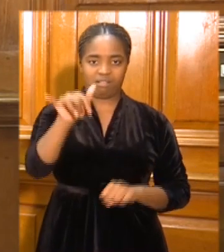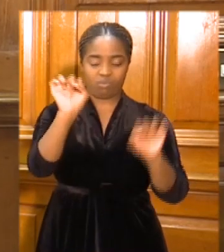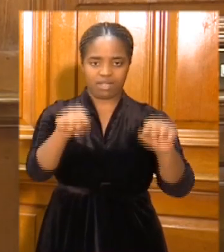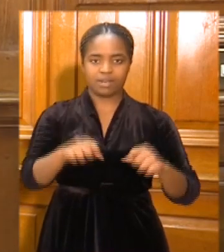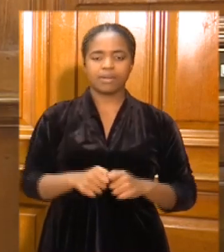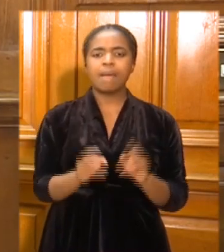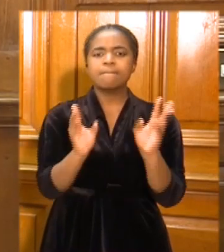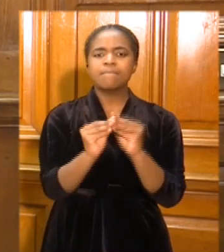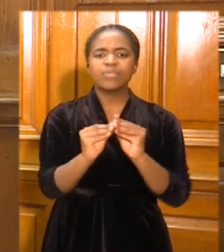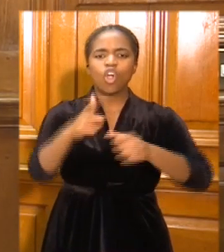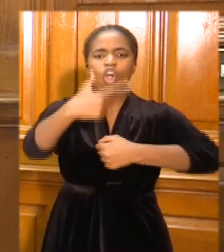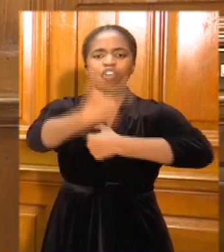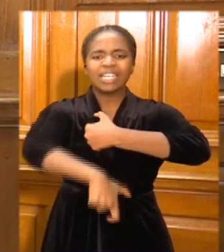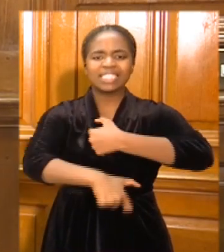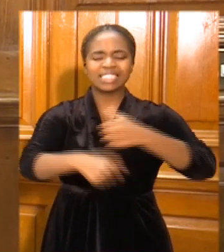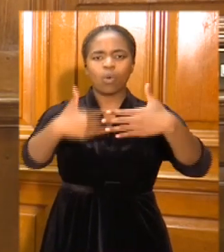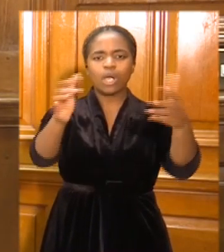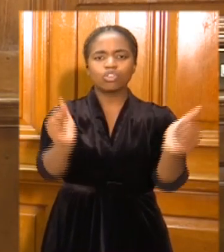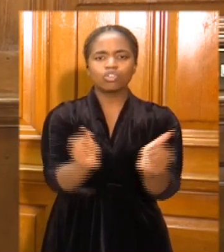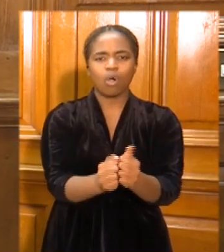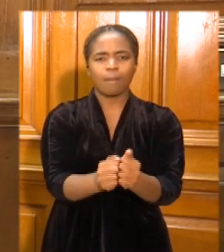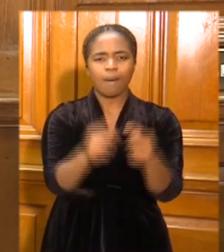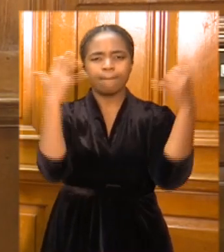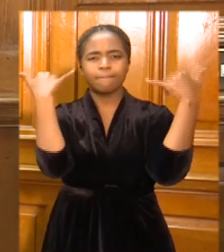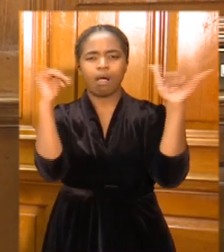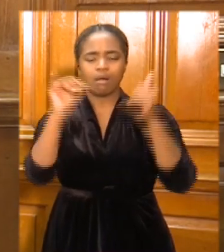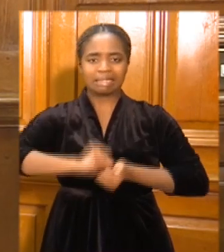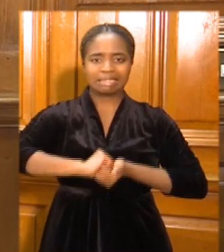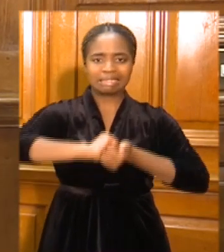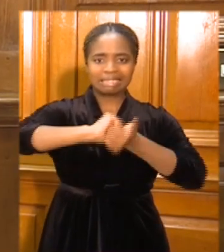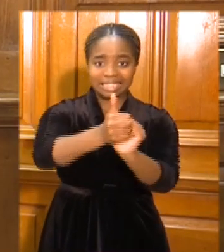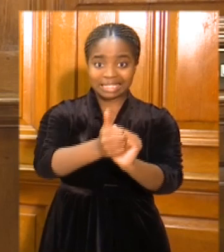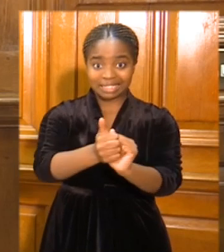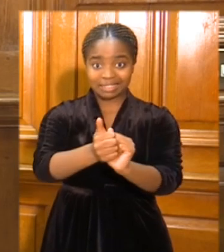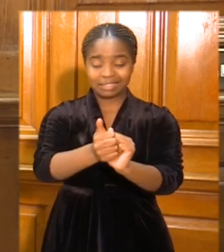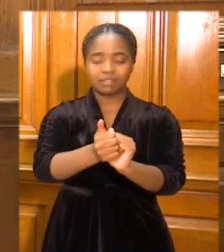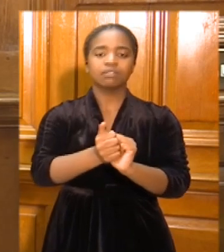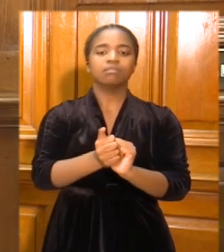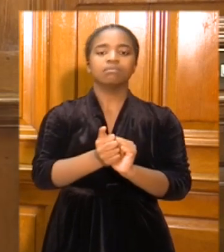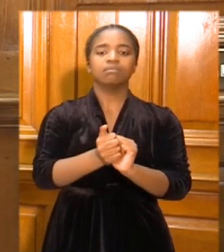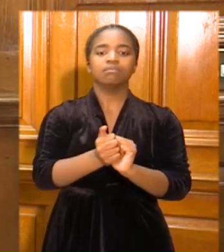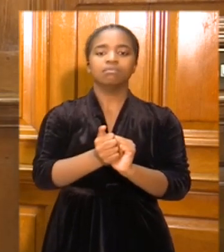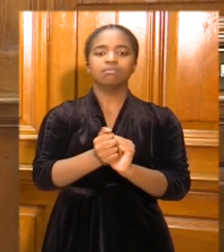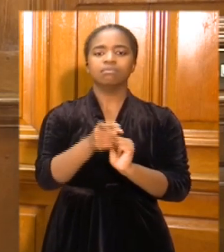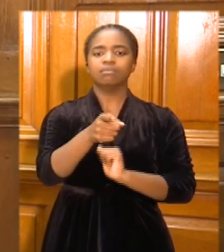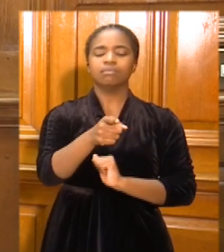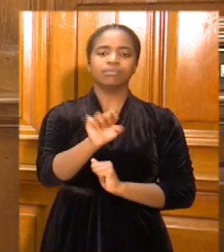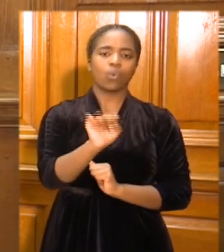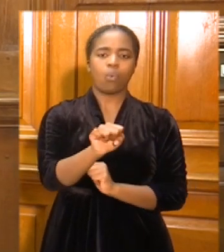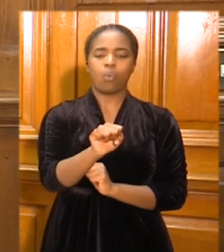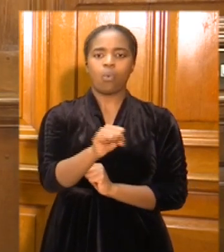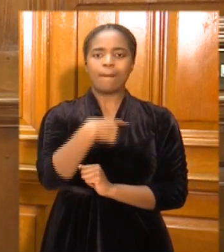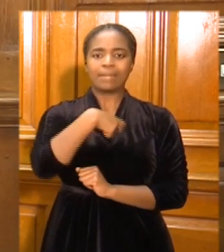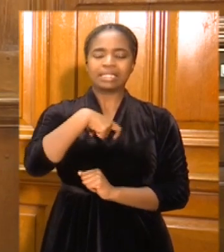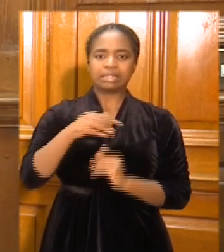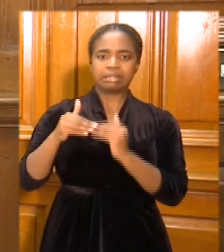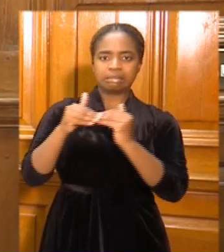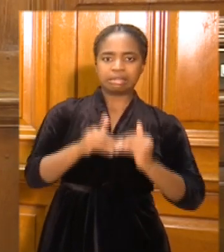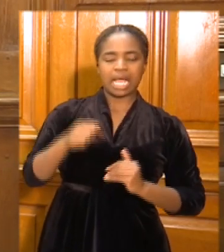Conferences, events, entertainment and sporting facilities. Personal care services,